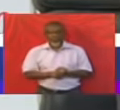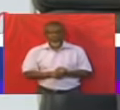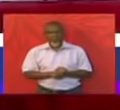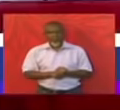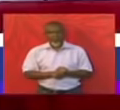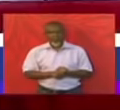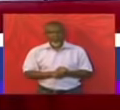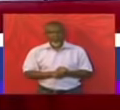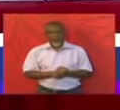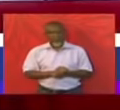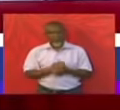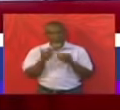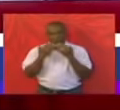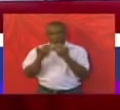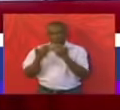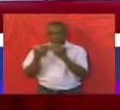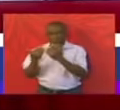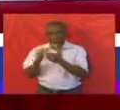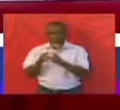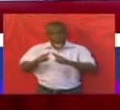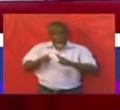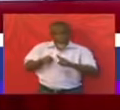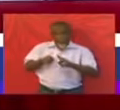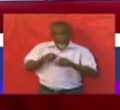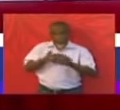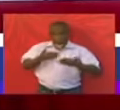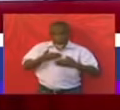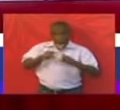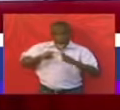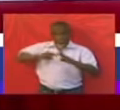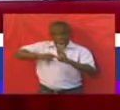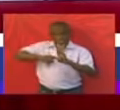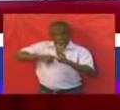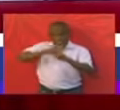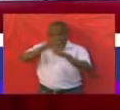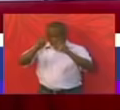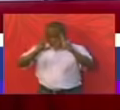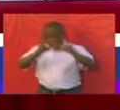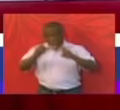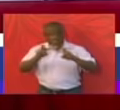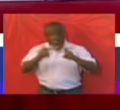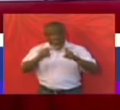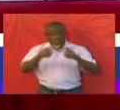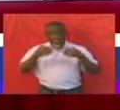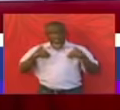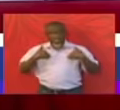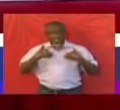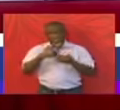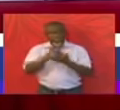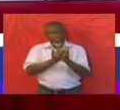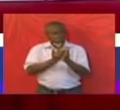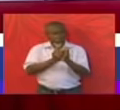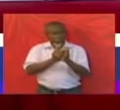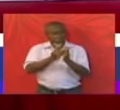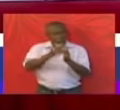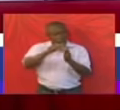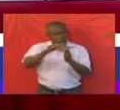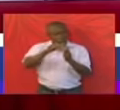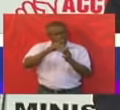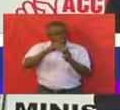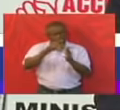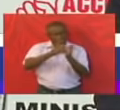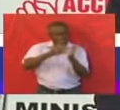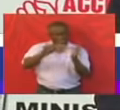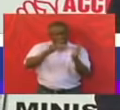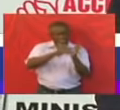Dr. Sergio Singh. But before we go into our question and answer segment, I do have some frequently asked questions that I would like you